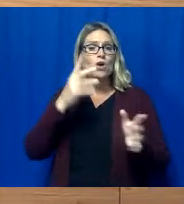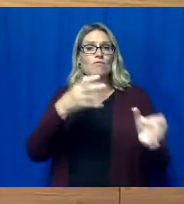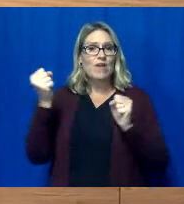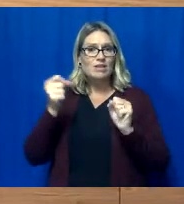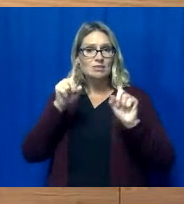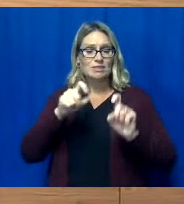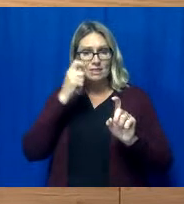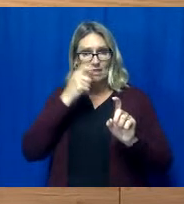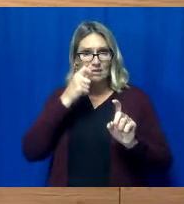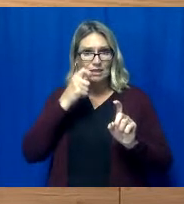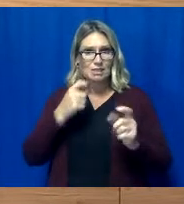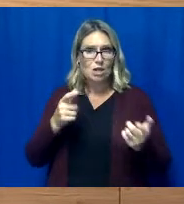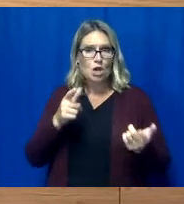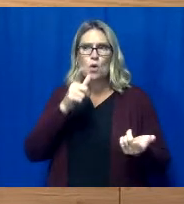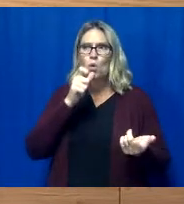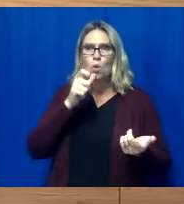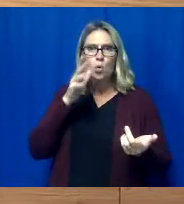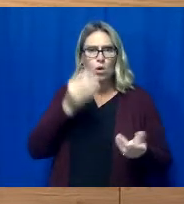access to them?